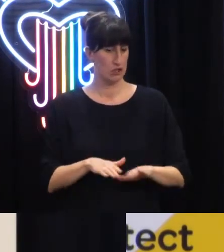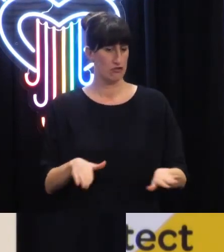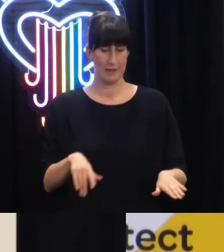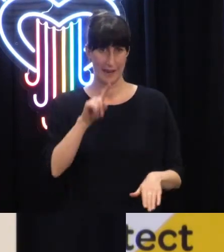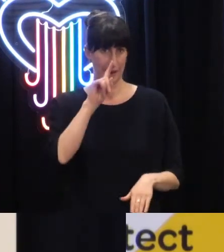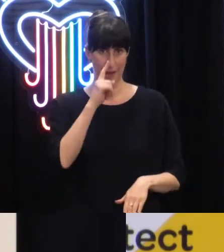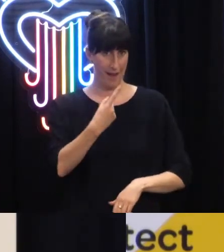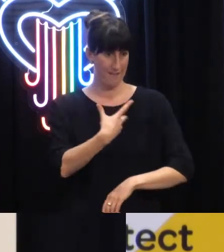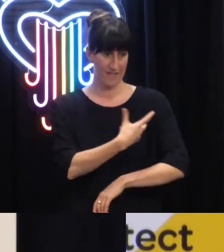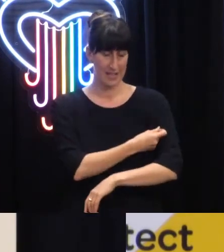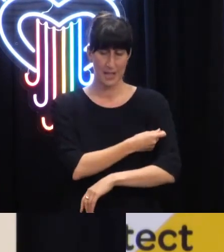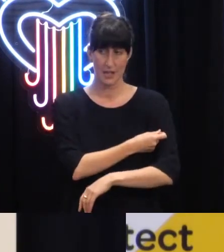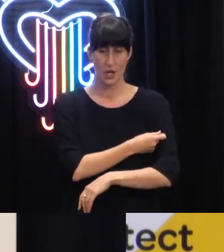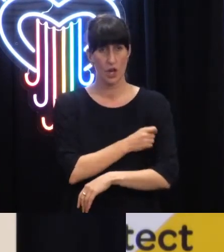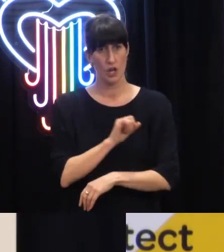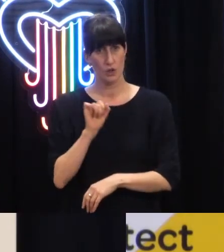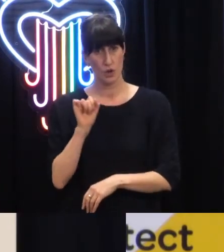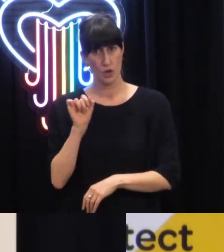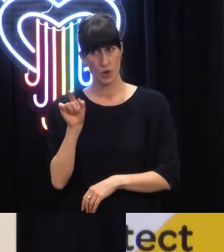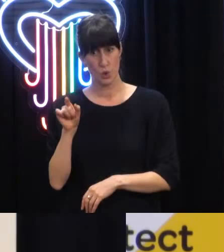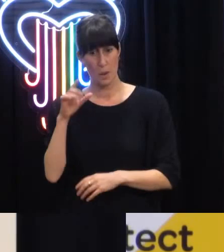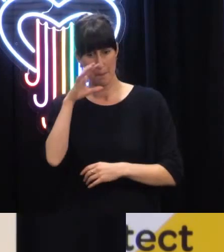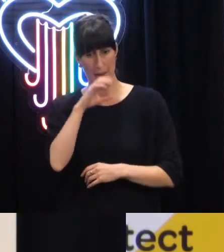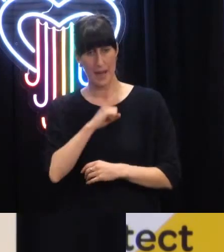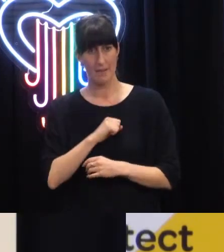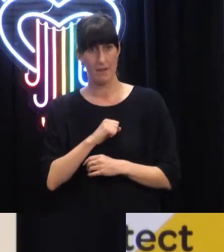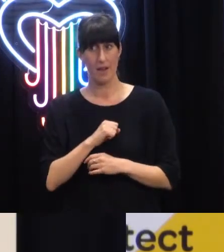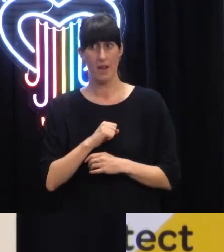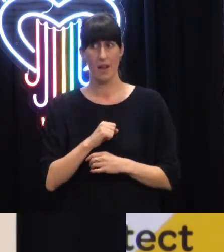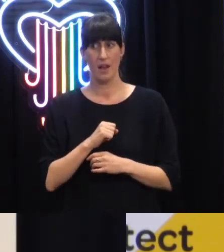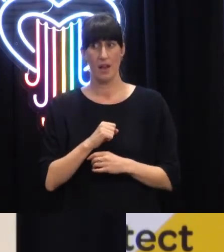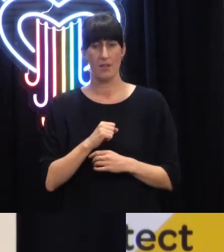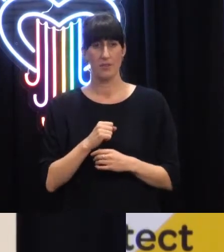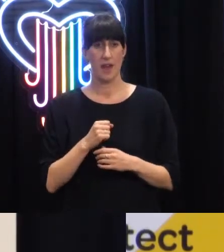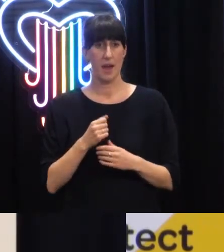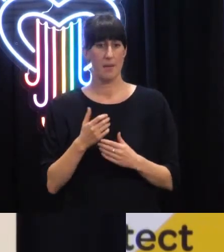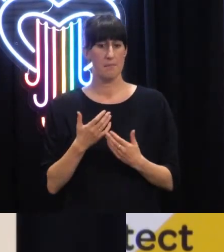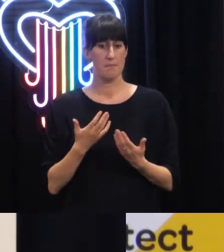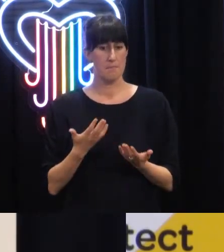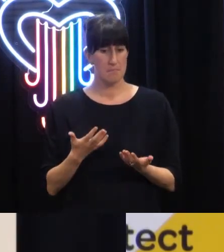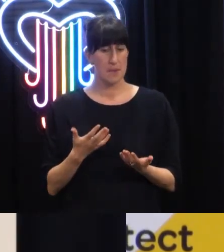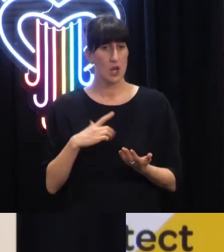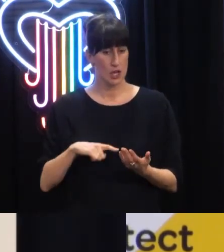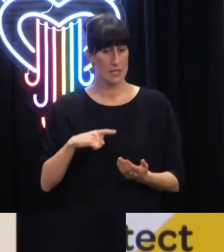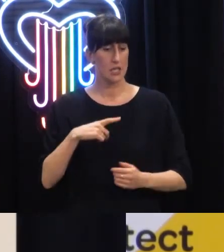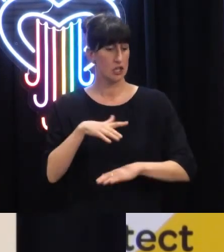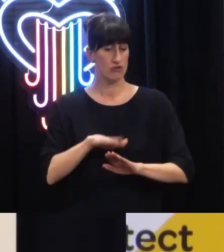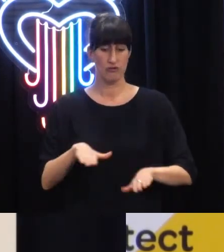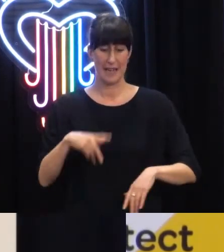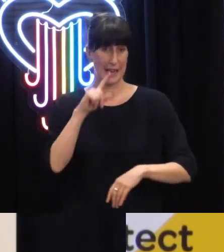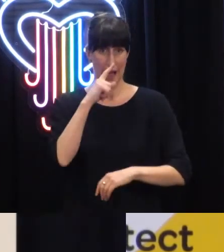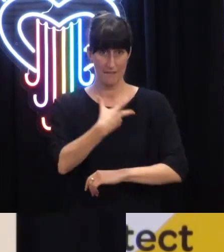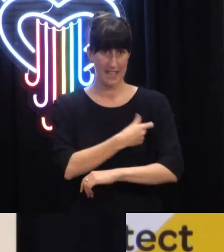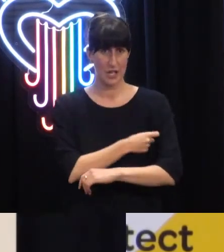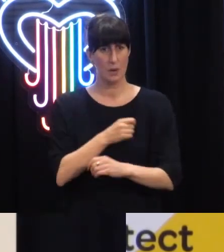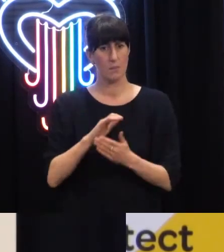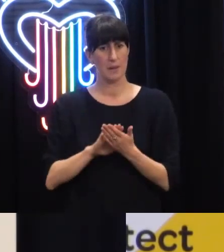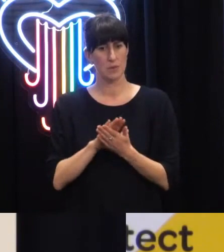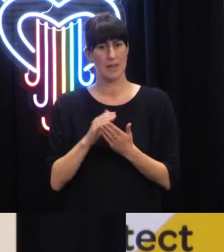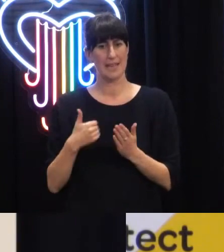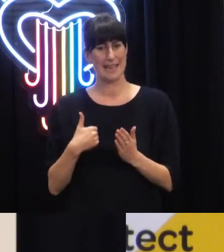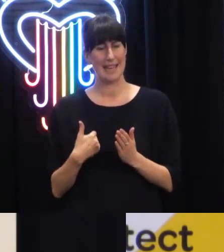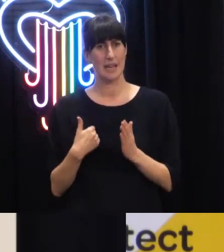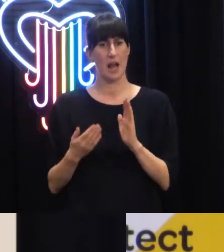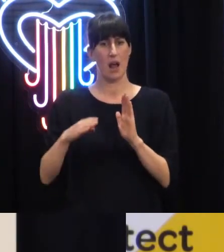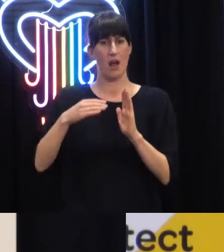that as long as children can't be vaccinated, there will need to be some sort of COVID-19 restrictions in place in order to keep them